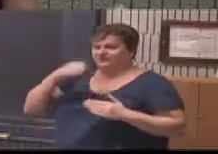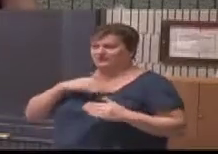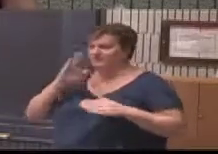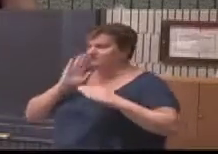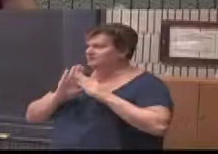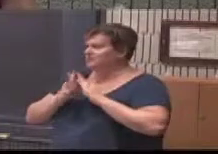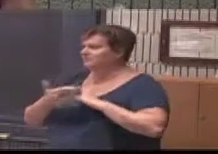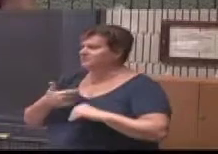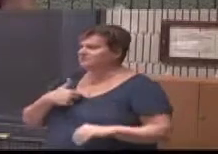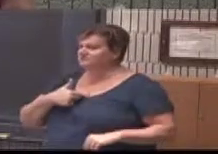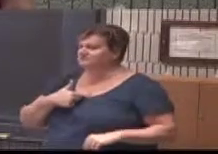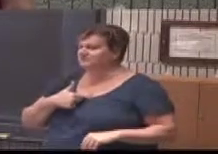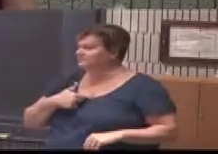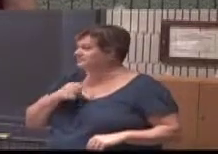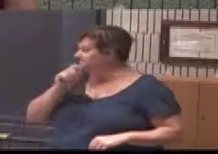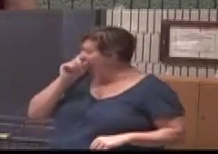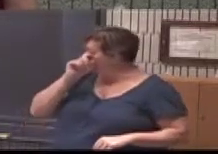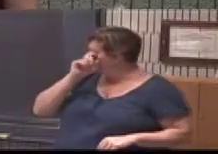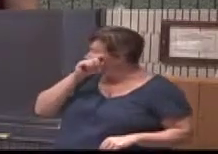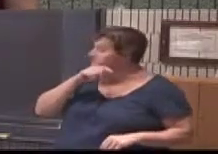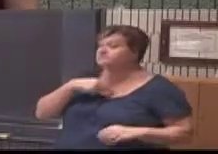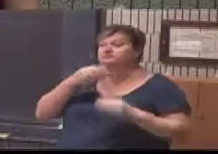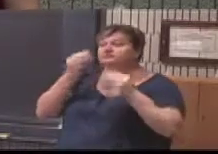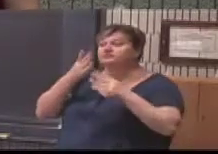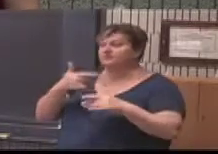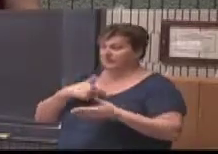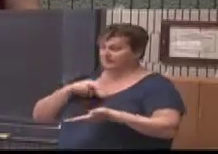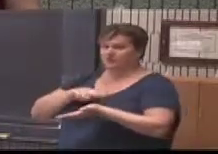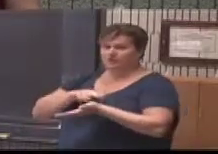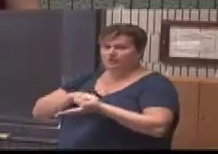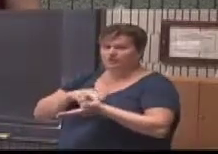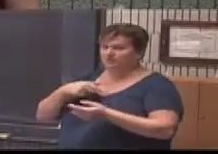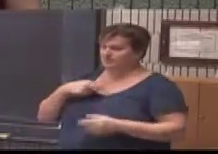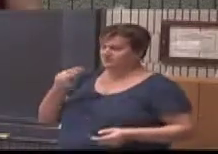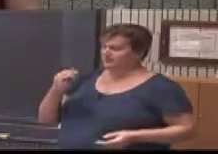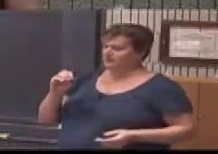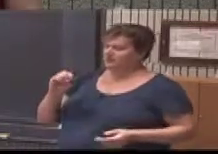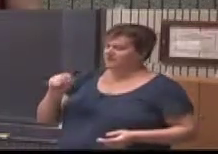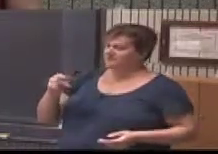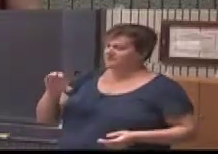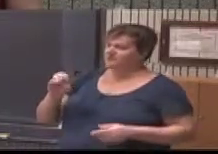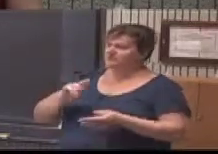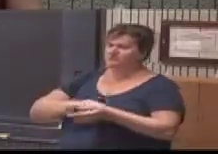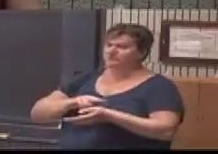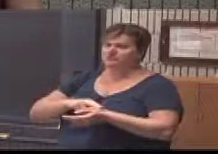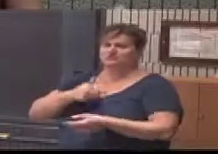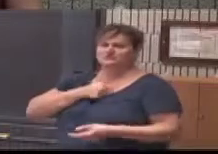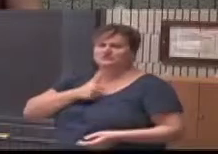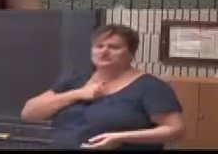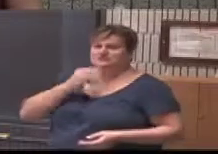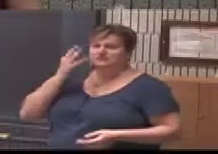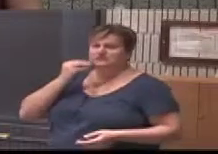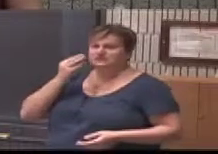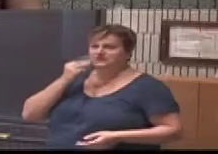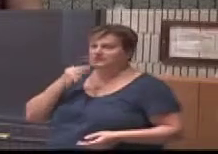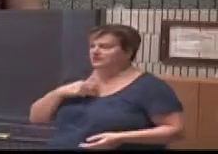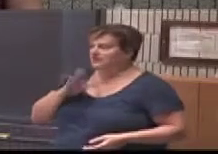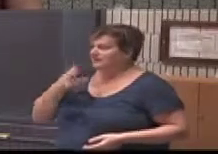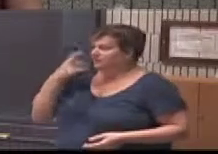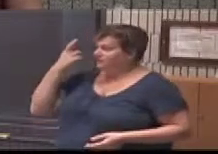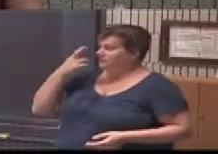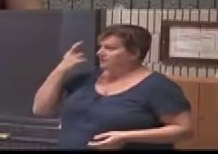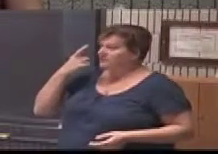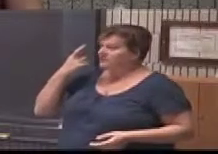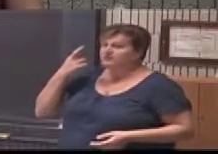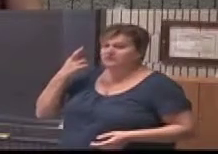know, I didn't, to be very, very honest with you, I'm a nurse and I'm a hospice nurse, but yet I guess I never realized that